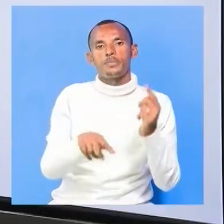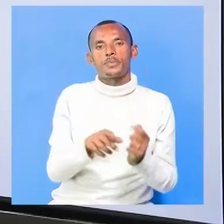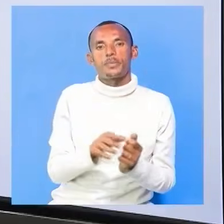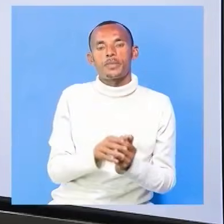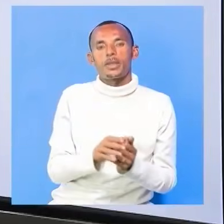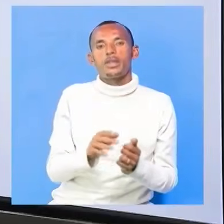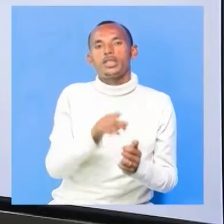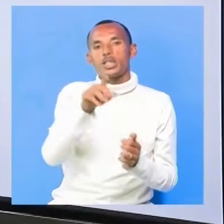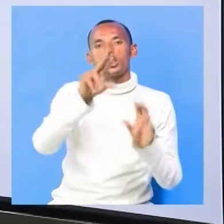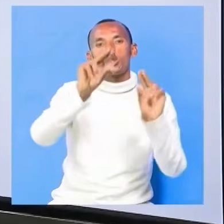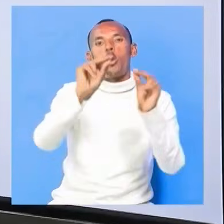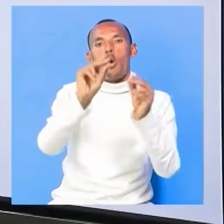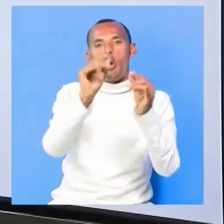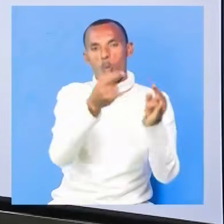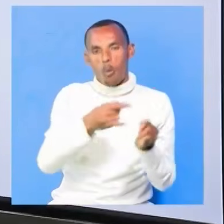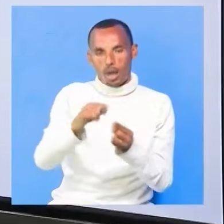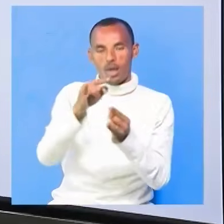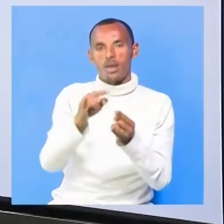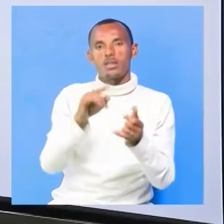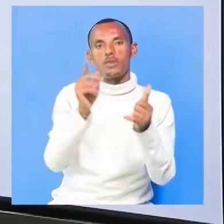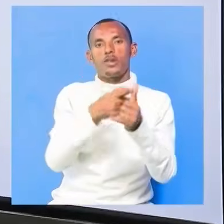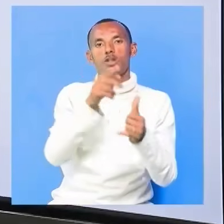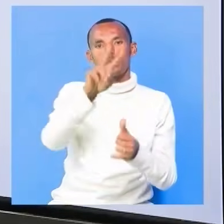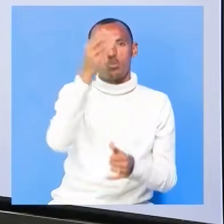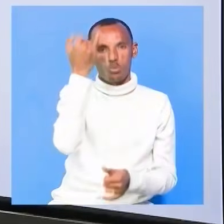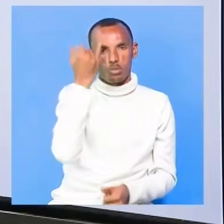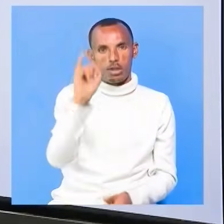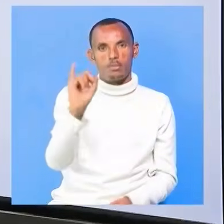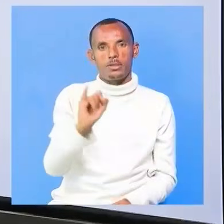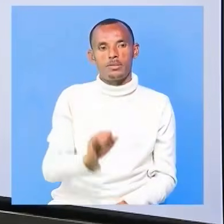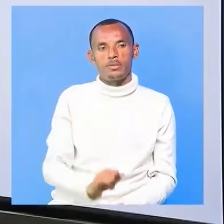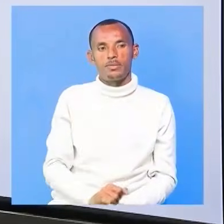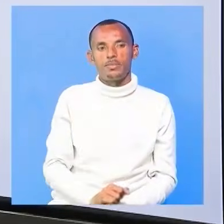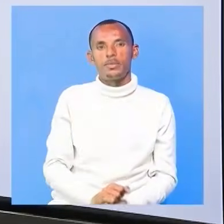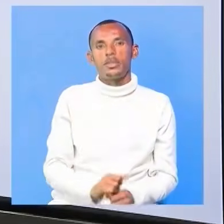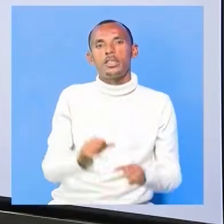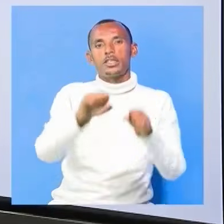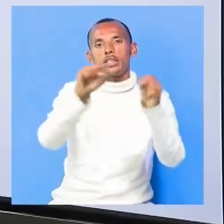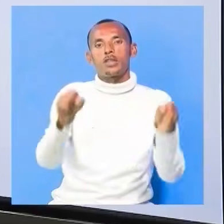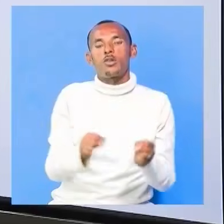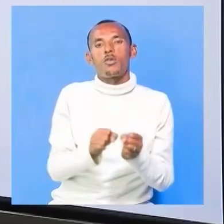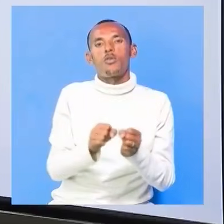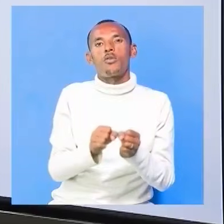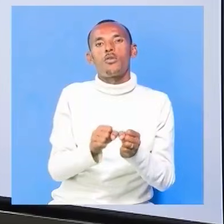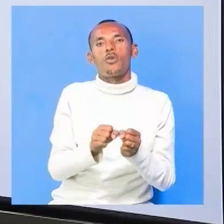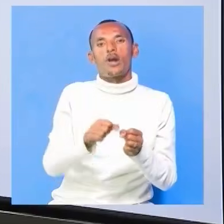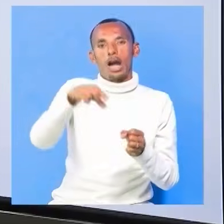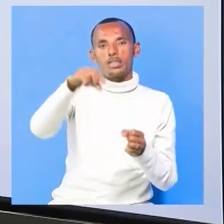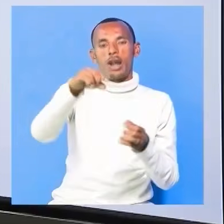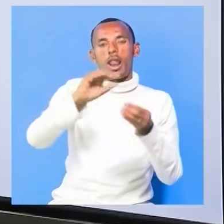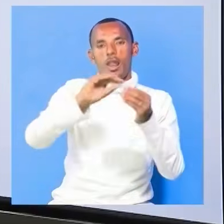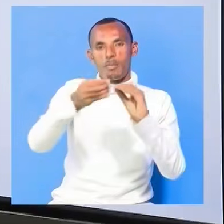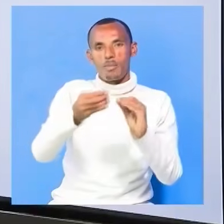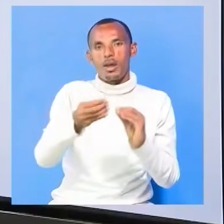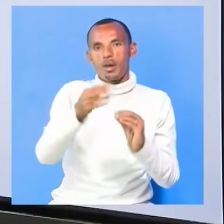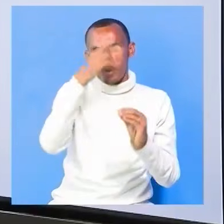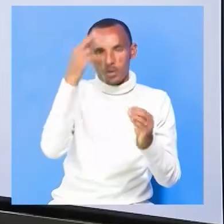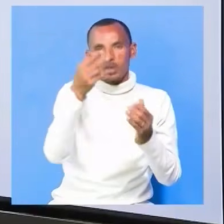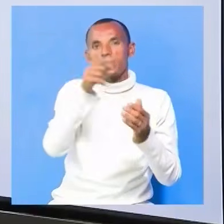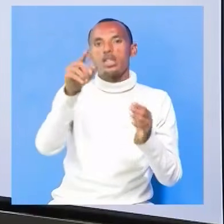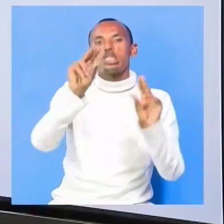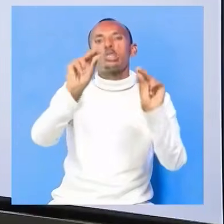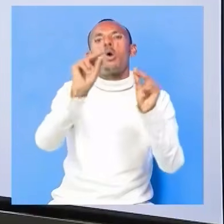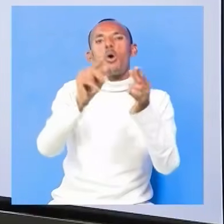list out the first few terms of the set of rational numbers, because there is no